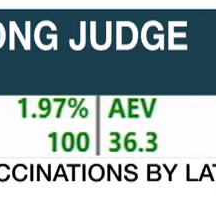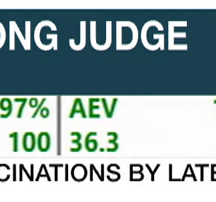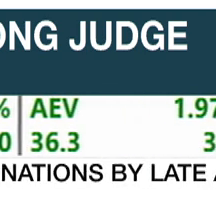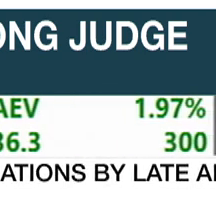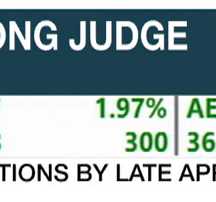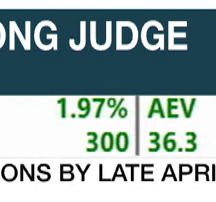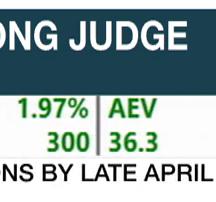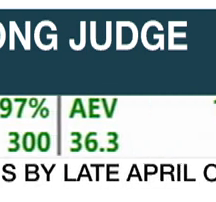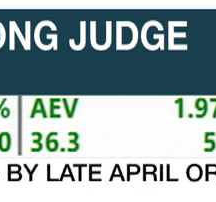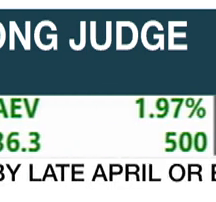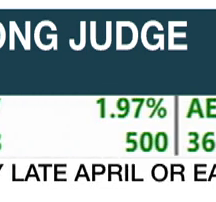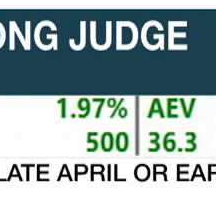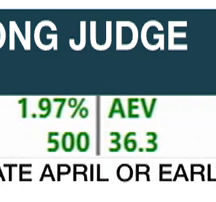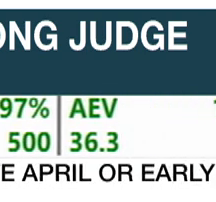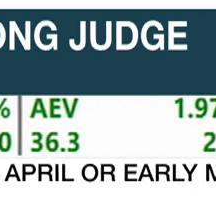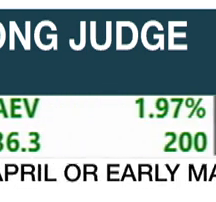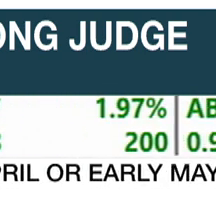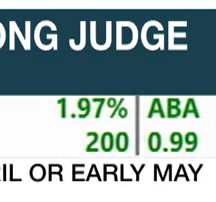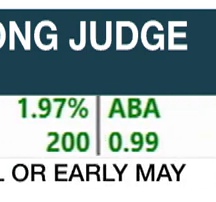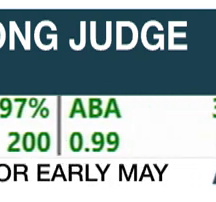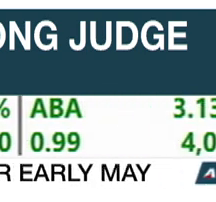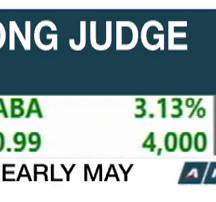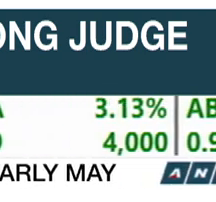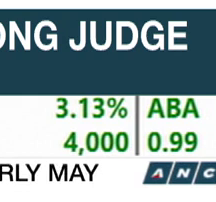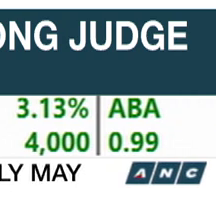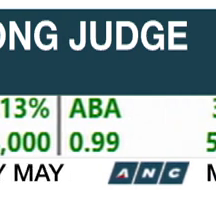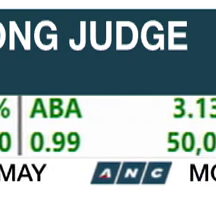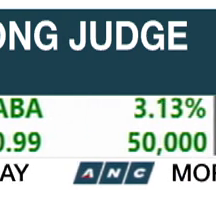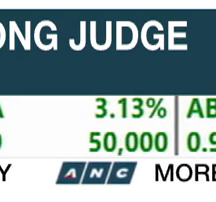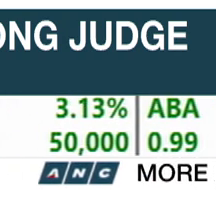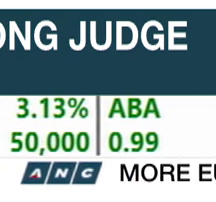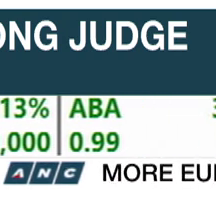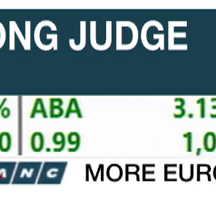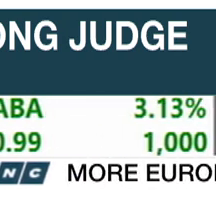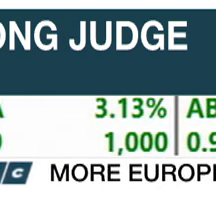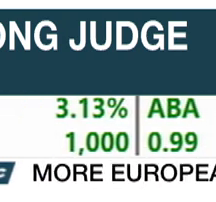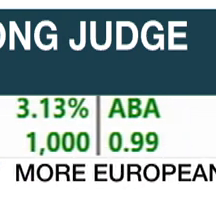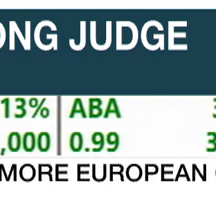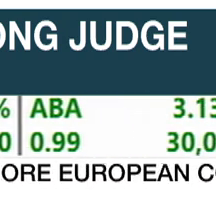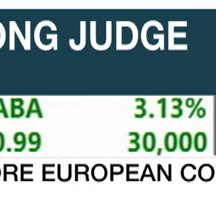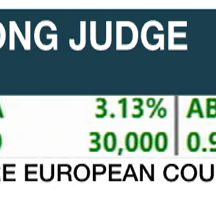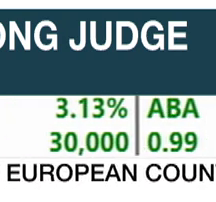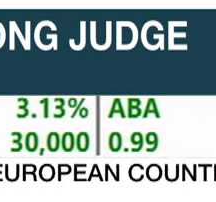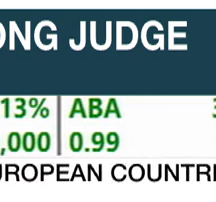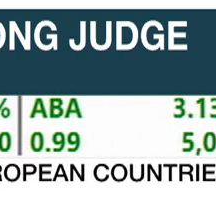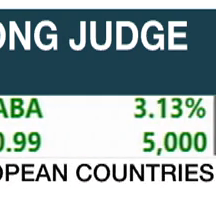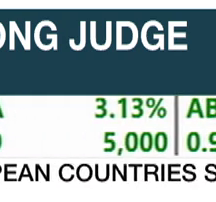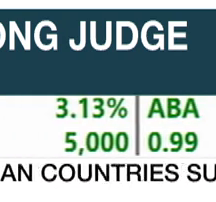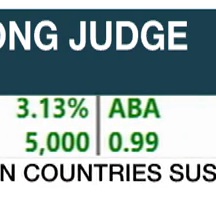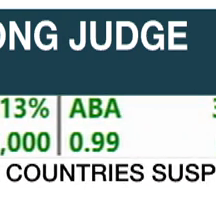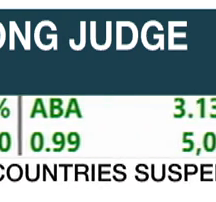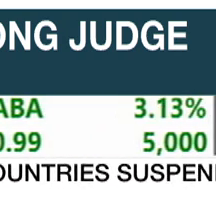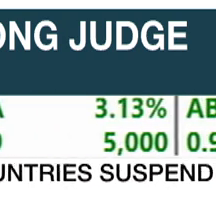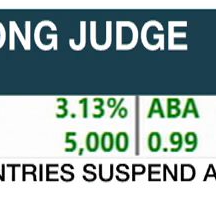these tarpaulin, there was a tarpaulin that was put up and basically red-tagged the judge